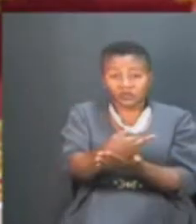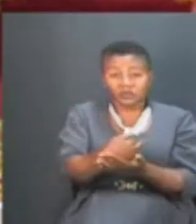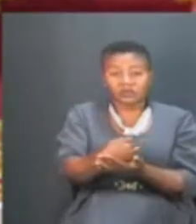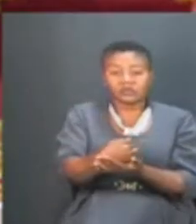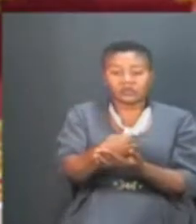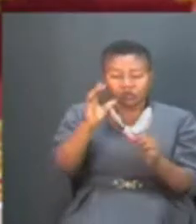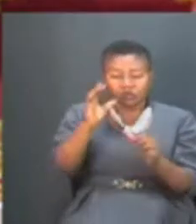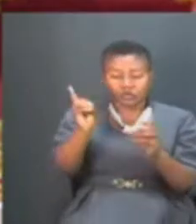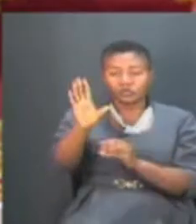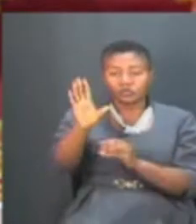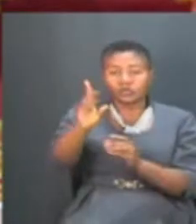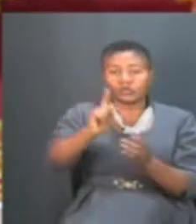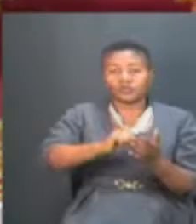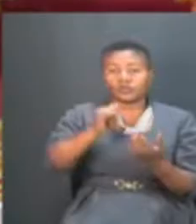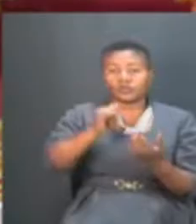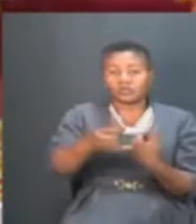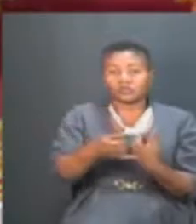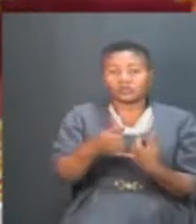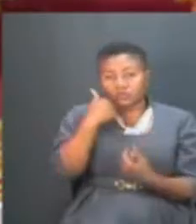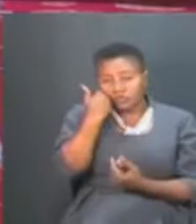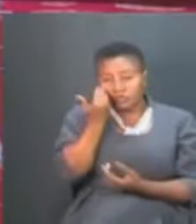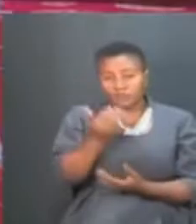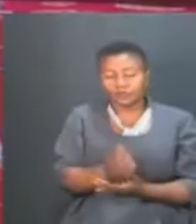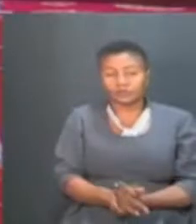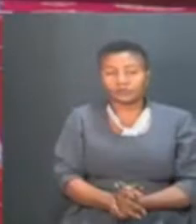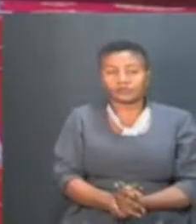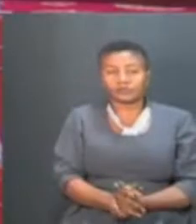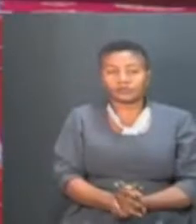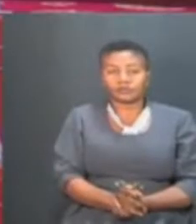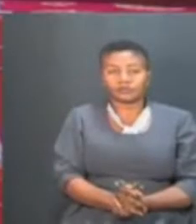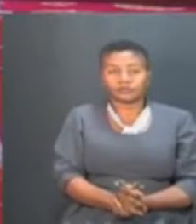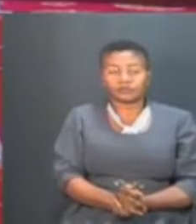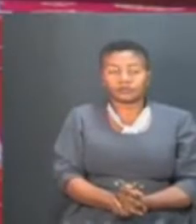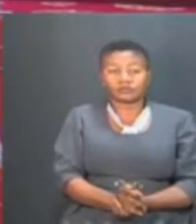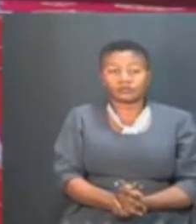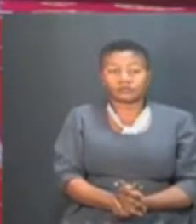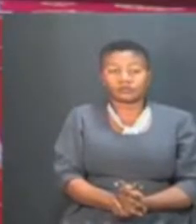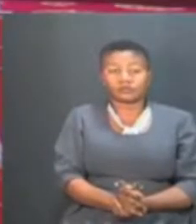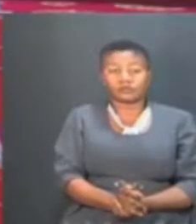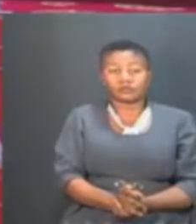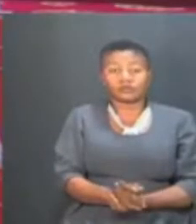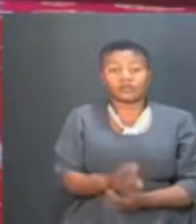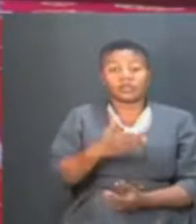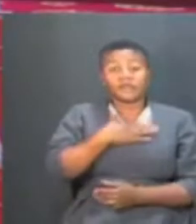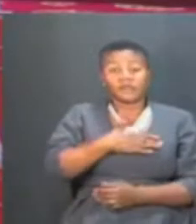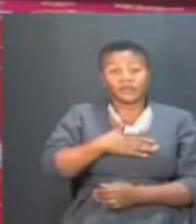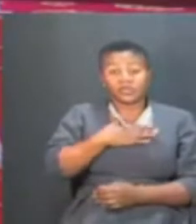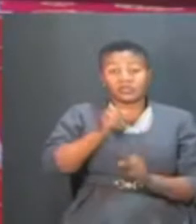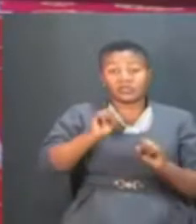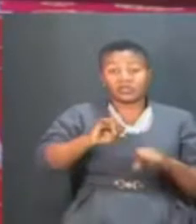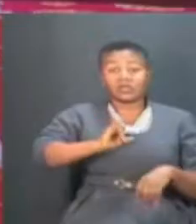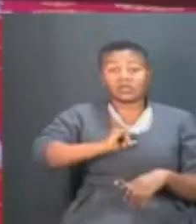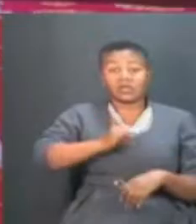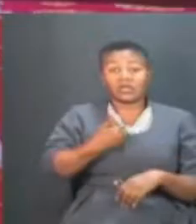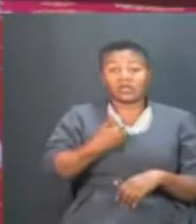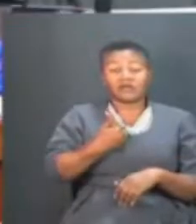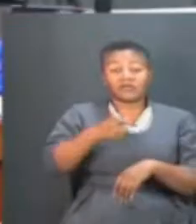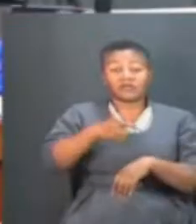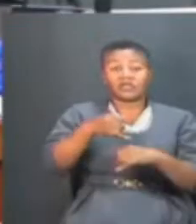Thank you very much, Your Honourable Speaker. Honourable Minister, please, can I have timelines, please?